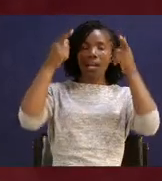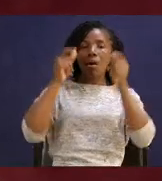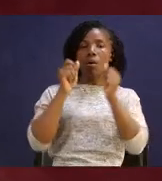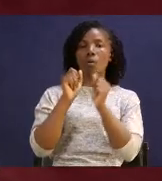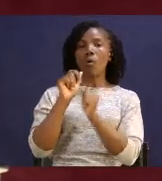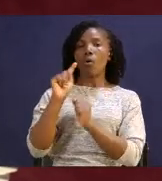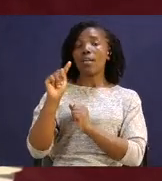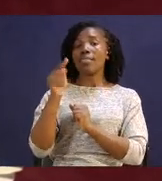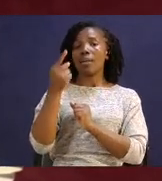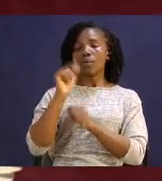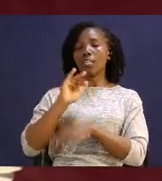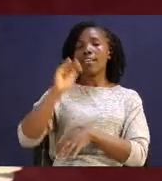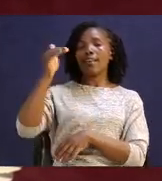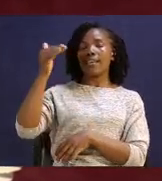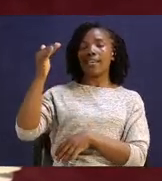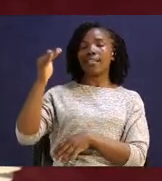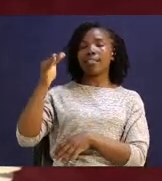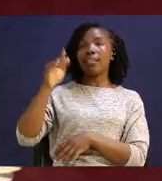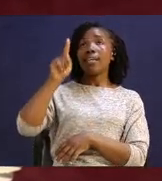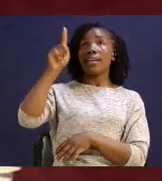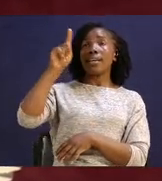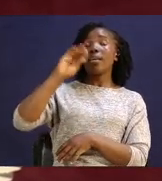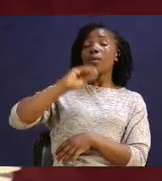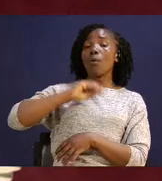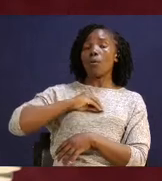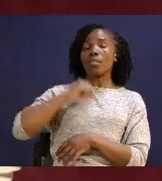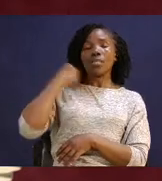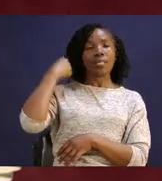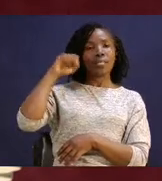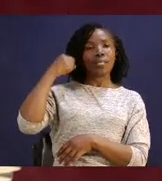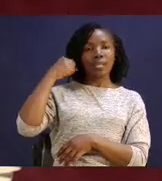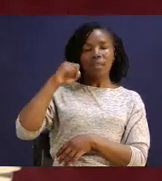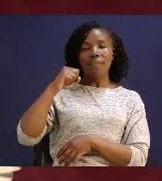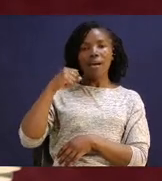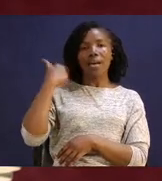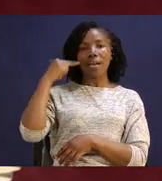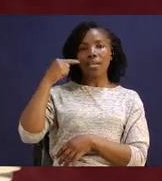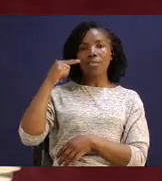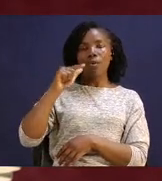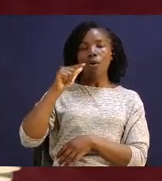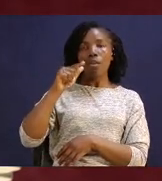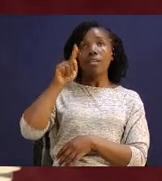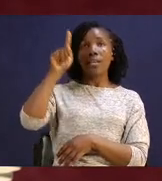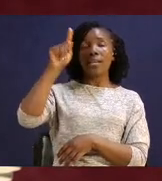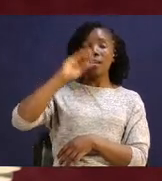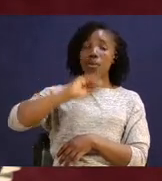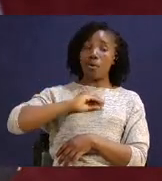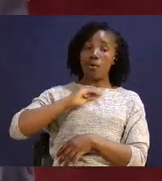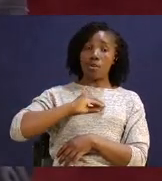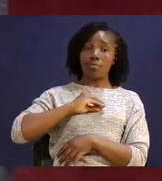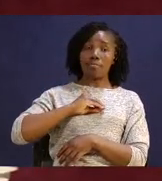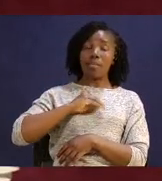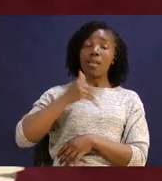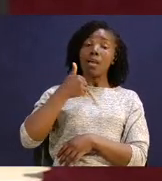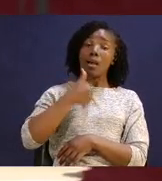hills are his. Silver and gold is his. Tell your neighbor, I have a father. Have a father.